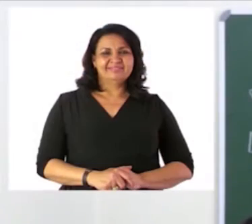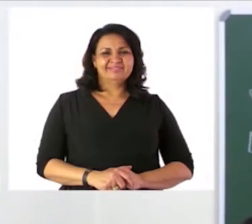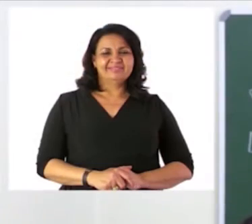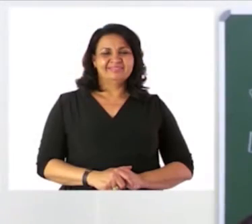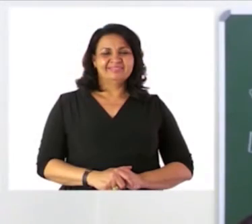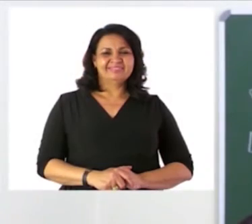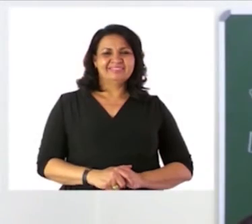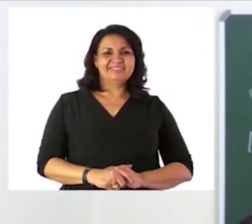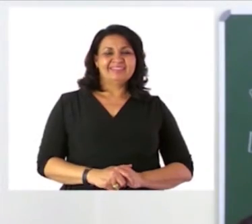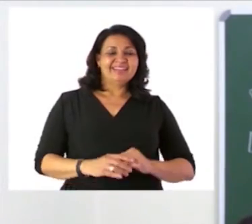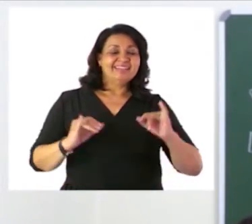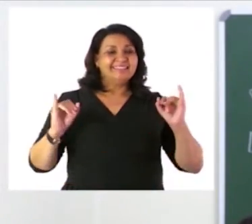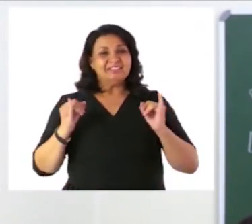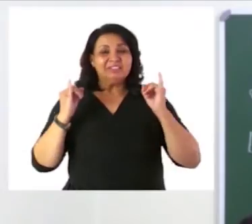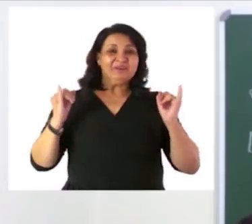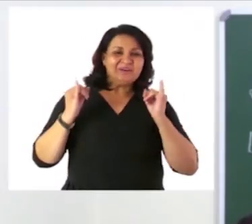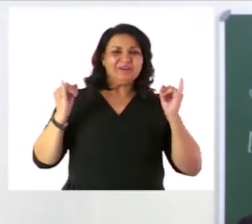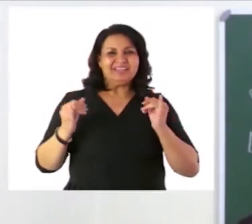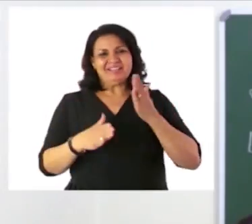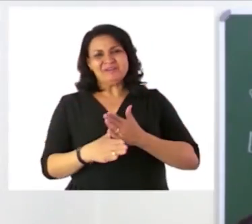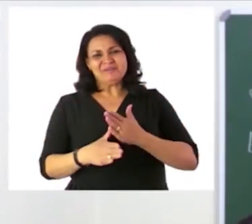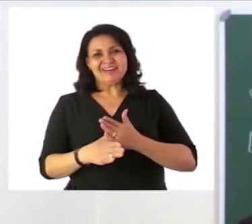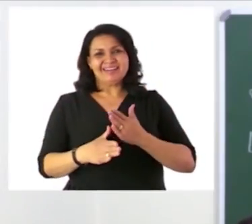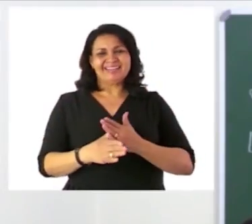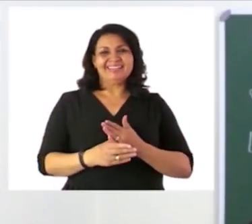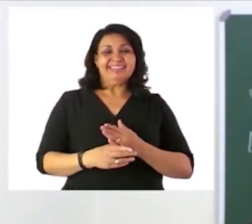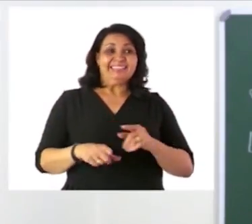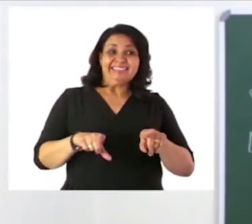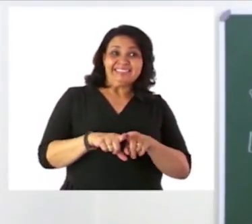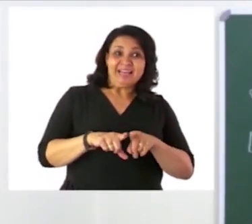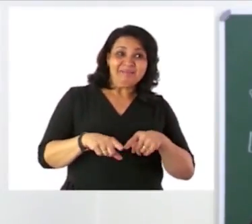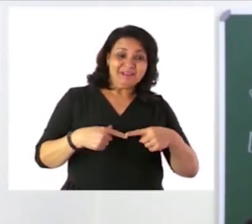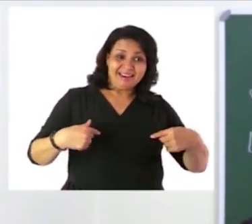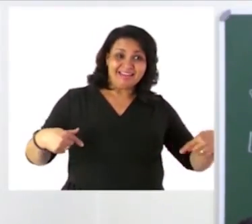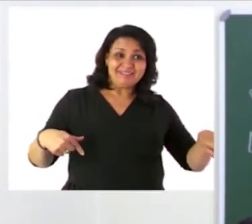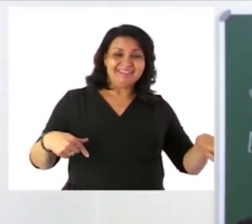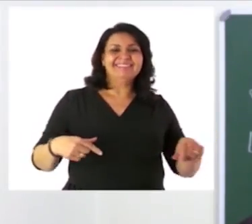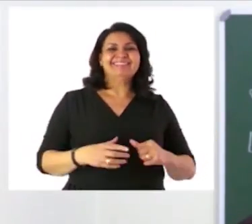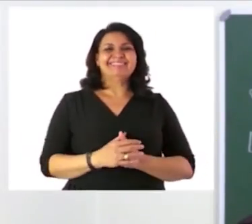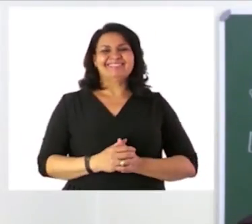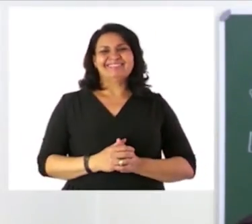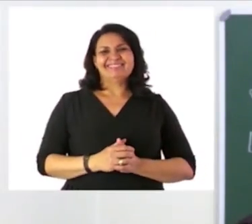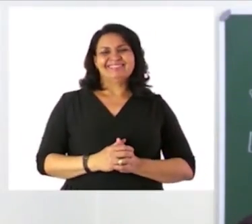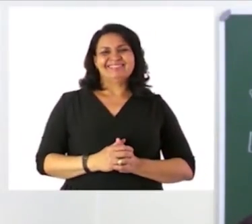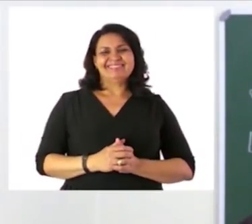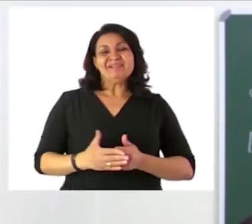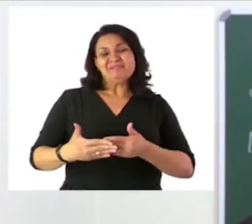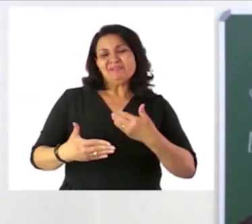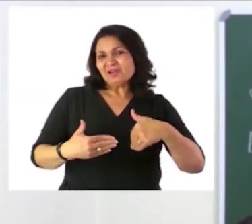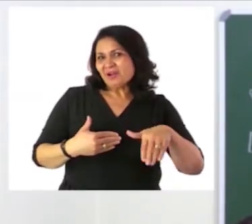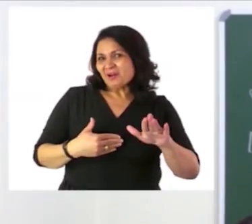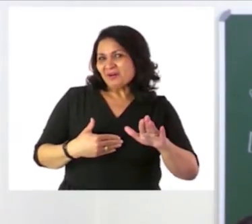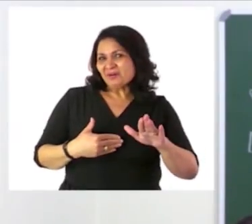hope you will enjoy that you have enjoyed this lesson like we did but before we go